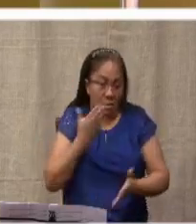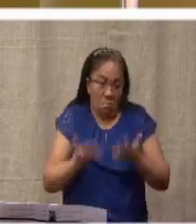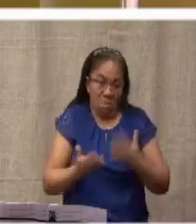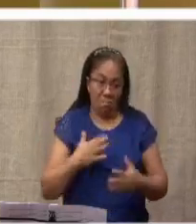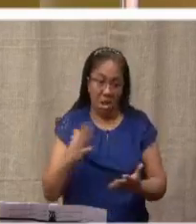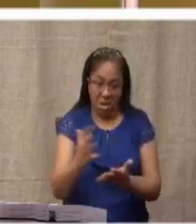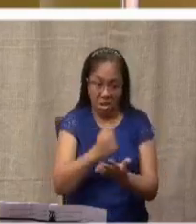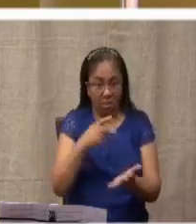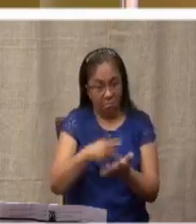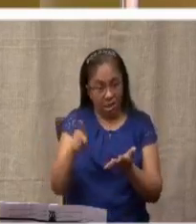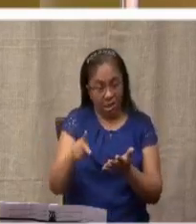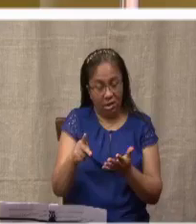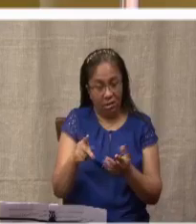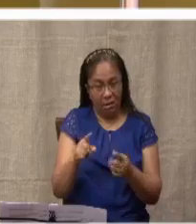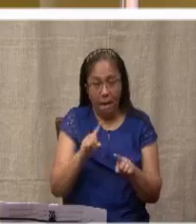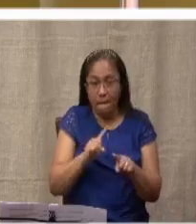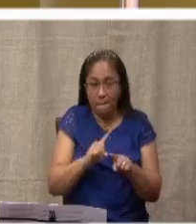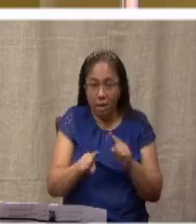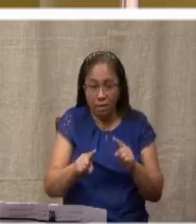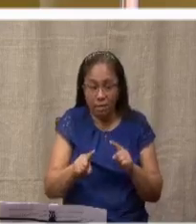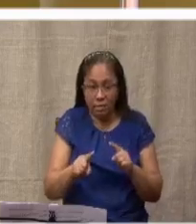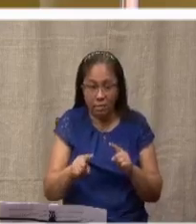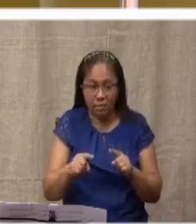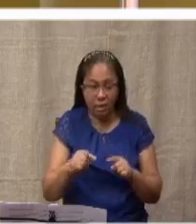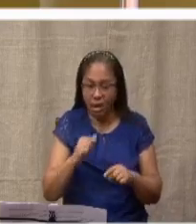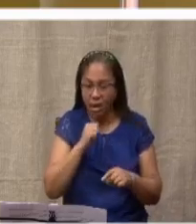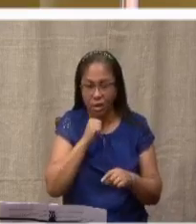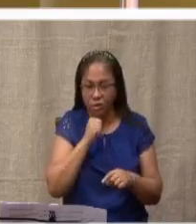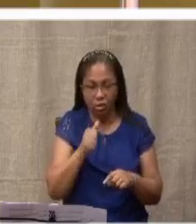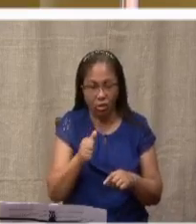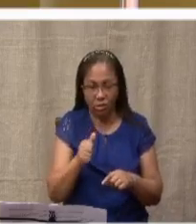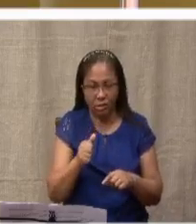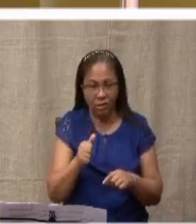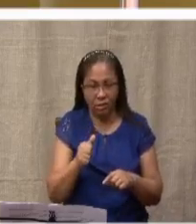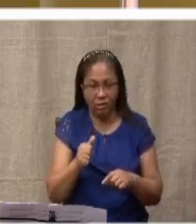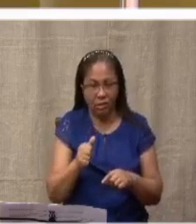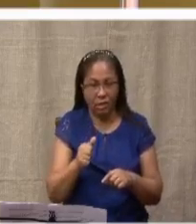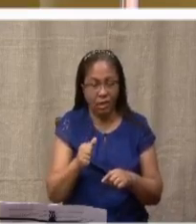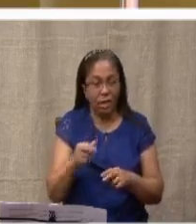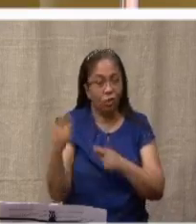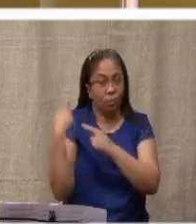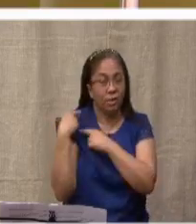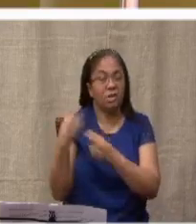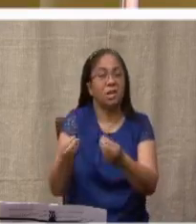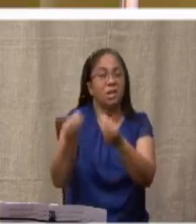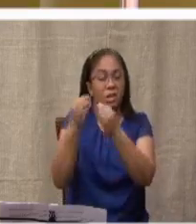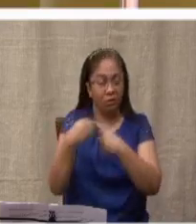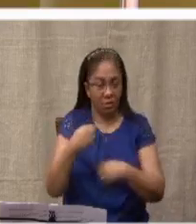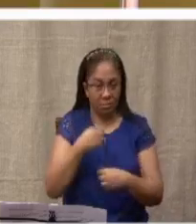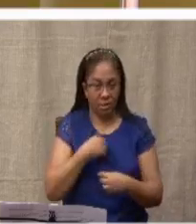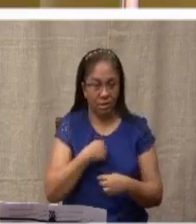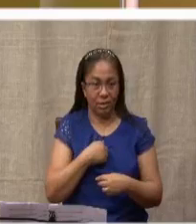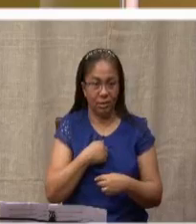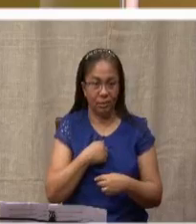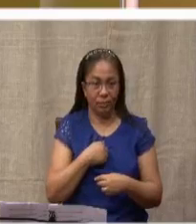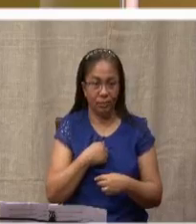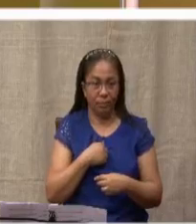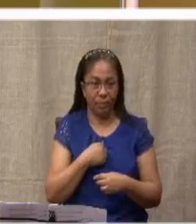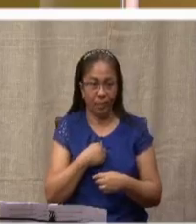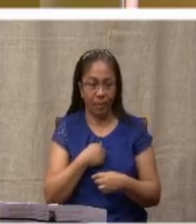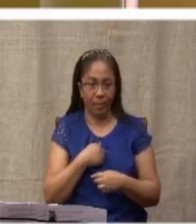for it but as i have not it is a responsibility which has been put into my hands